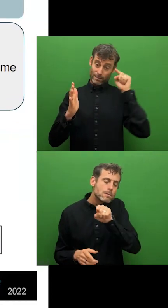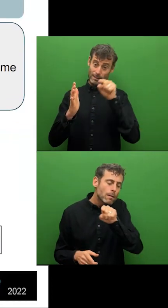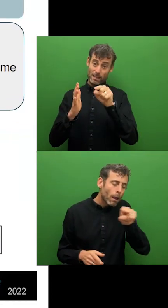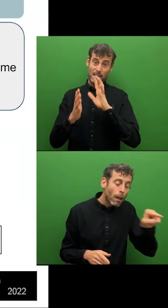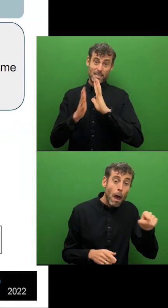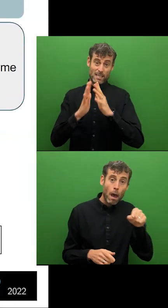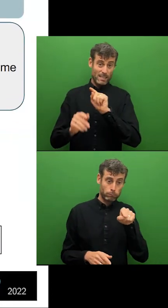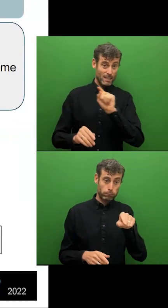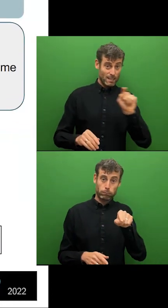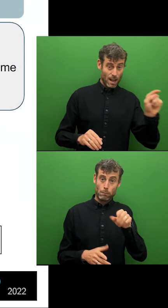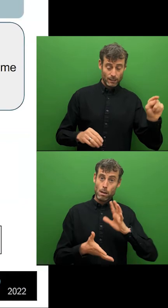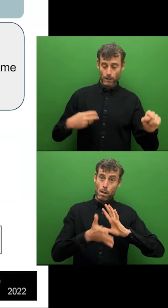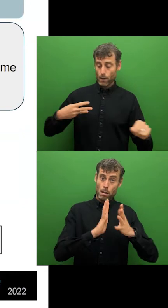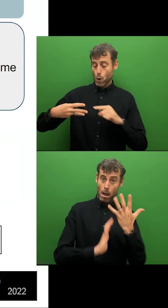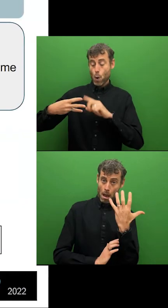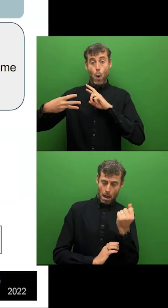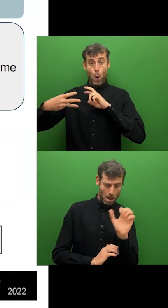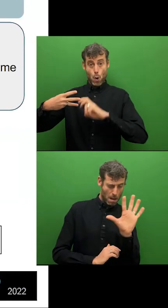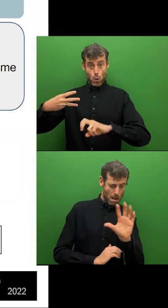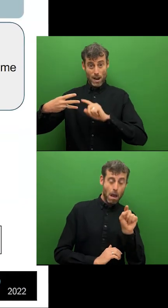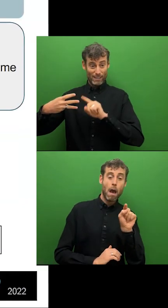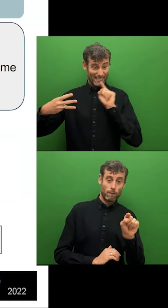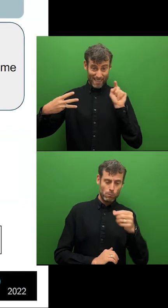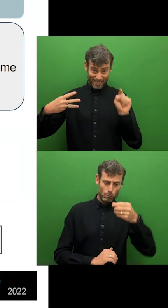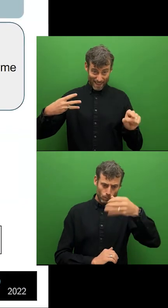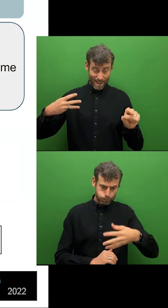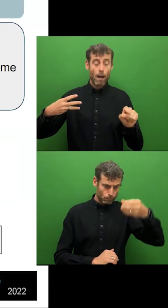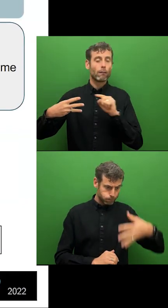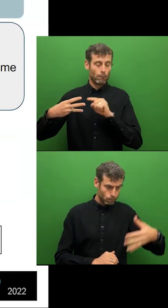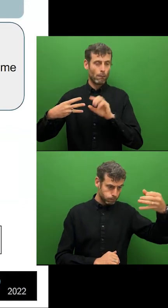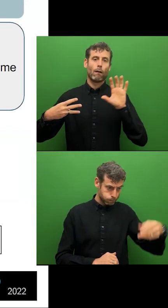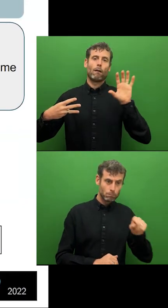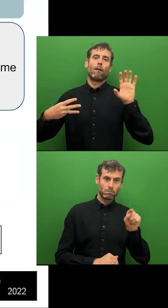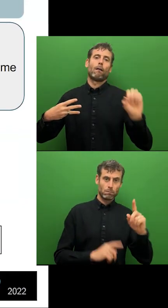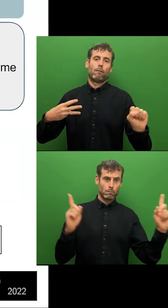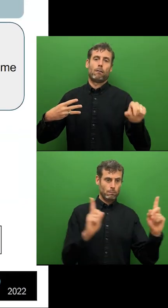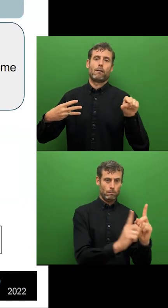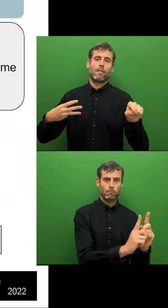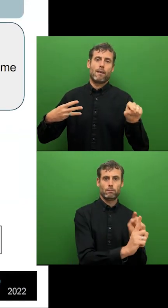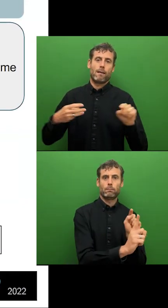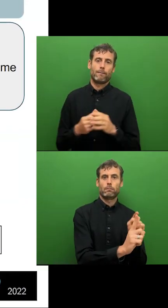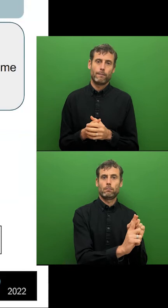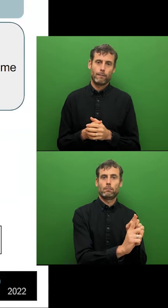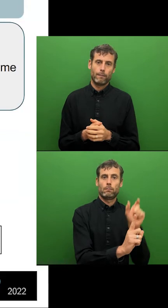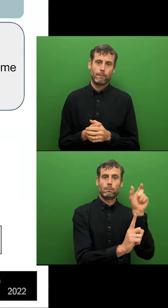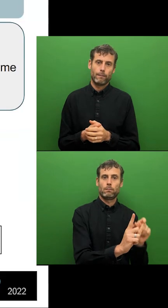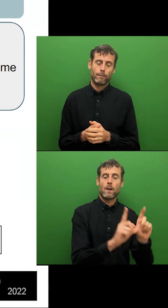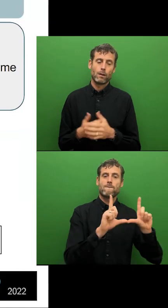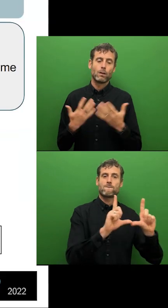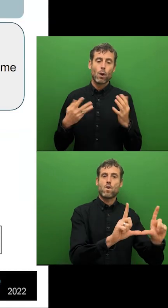gloss is present amongst these top 5 predictions, then we say that we've localized the sign gloss at the corresponding